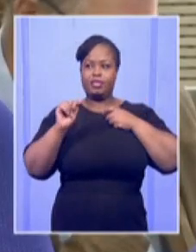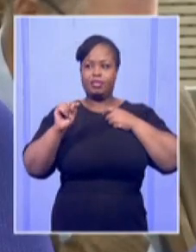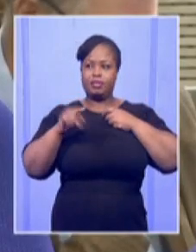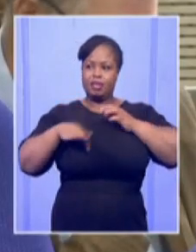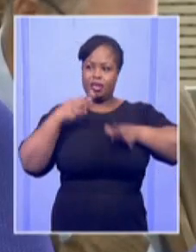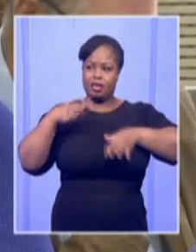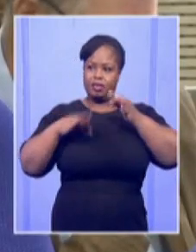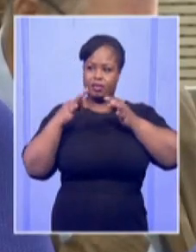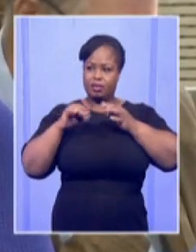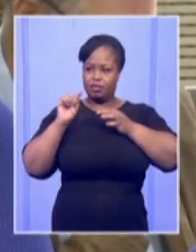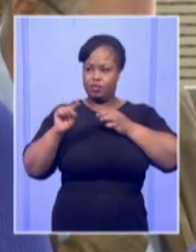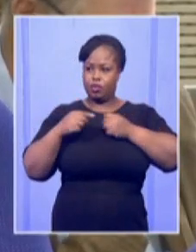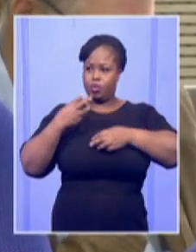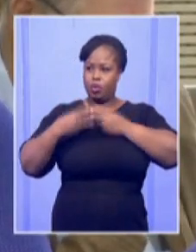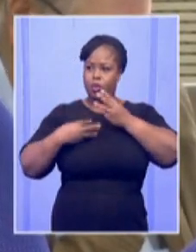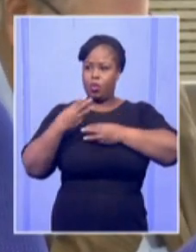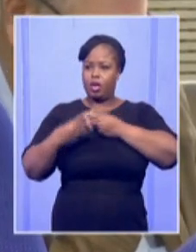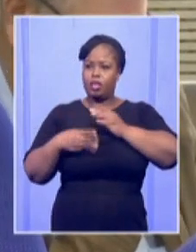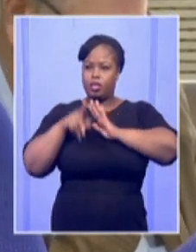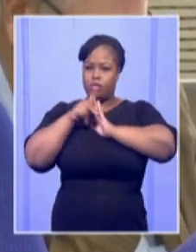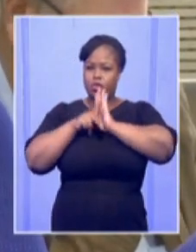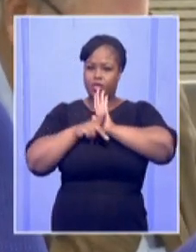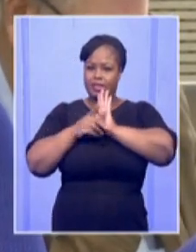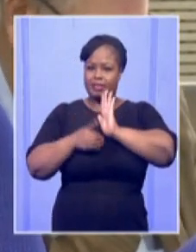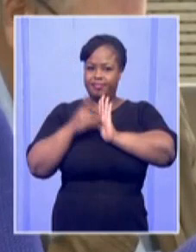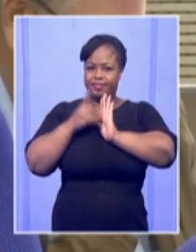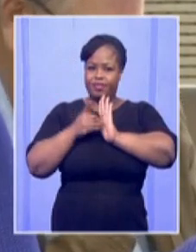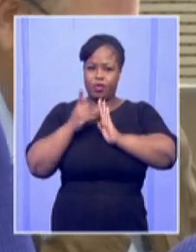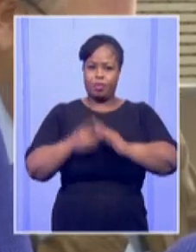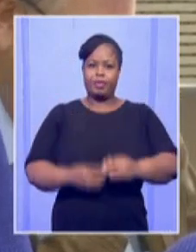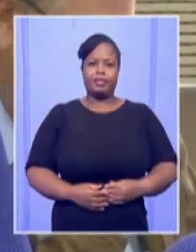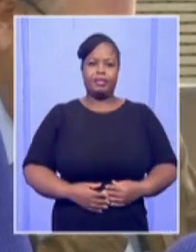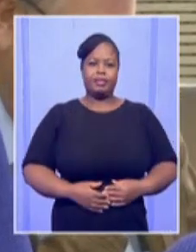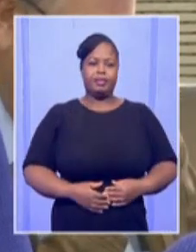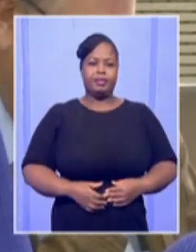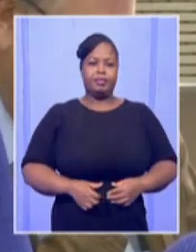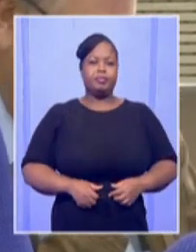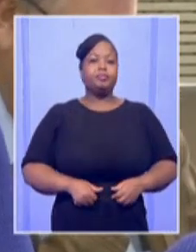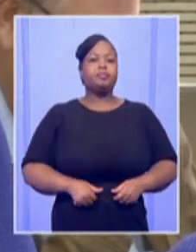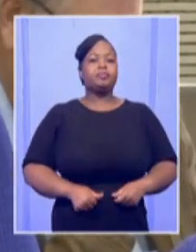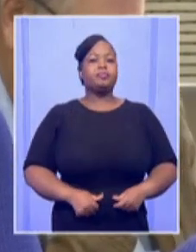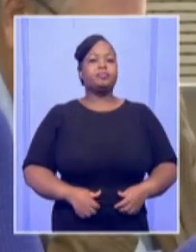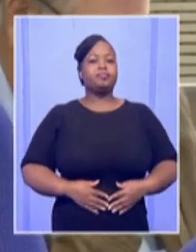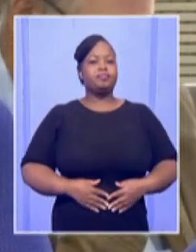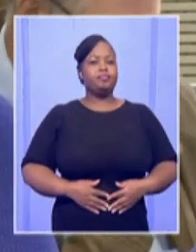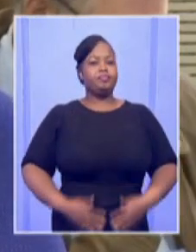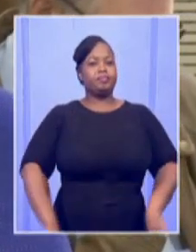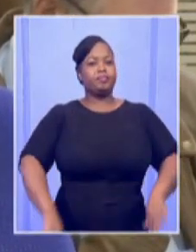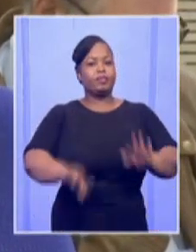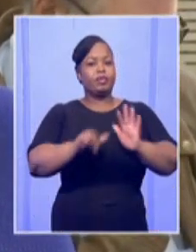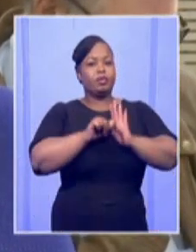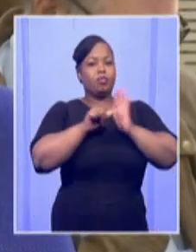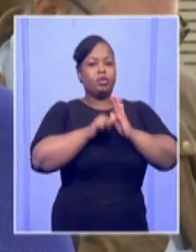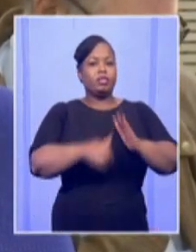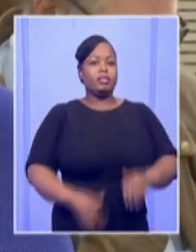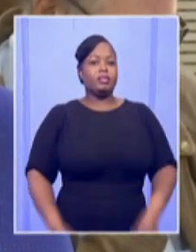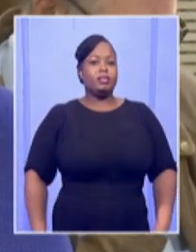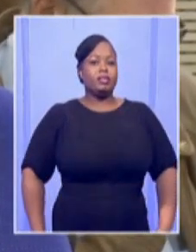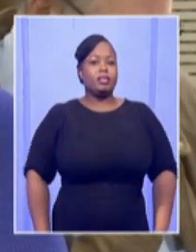is still policy development as it unfolds. So there are important lessons that are being drawn from